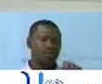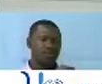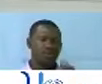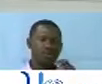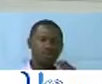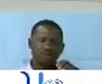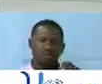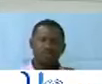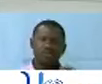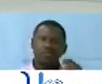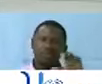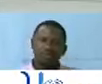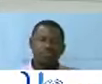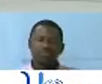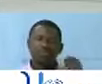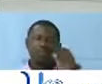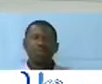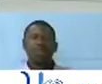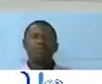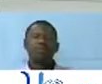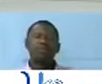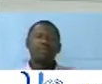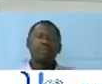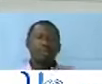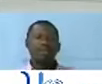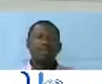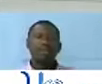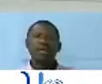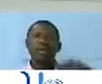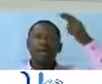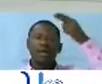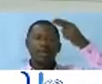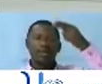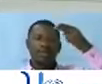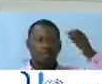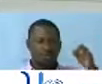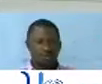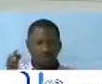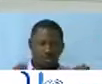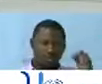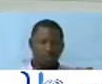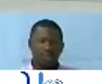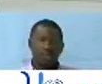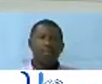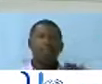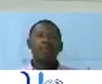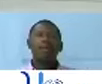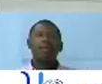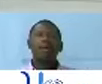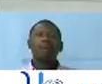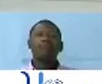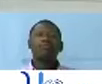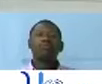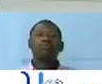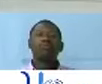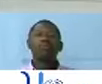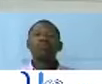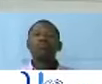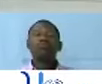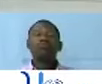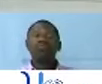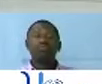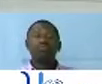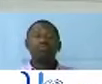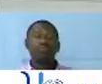up at the High Court. Ñu ko jappé won ci High Court bi by heavily armed guards. Di ay